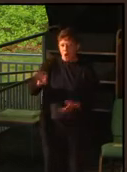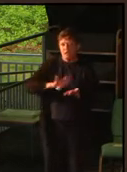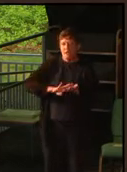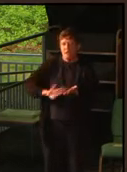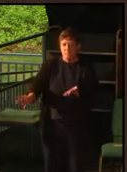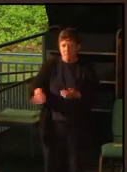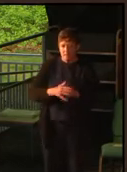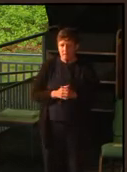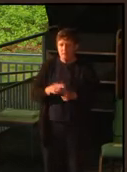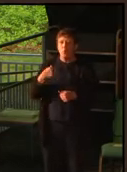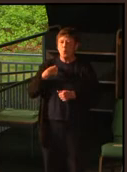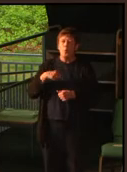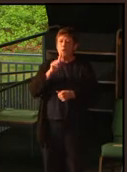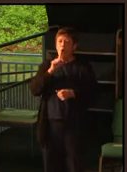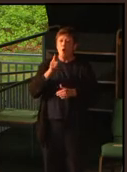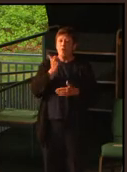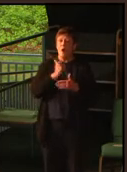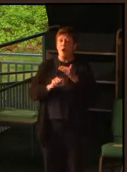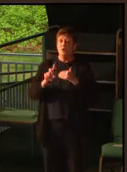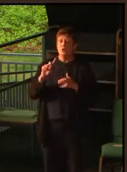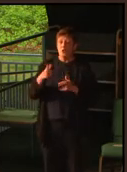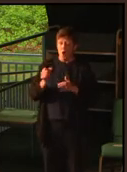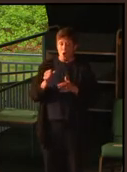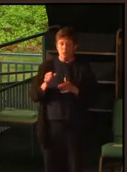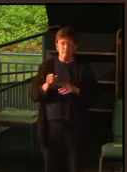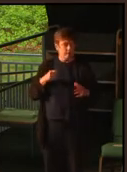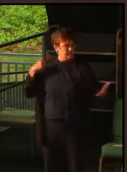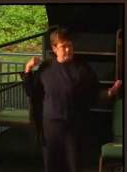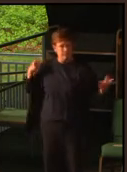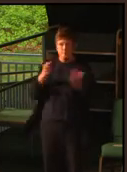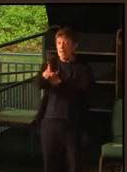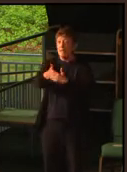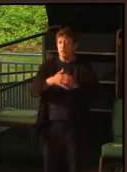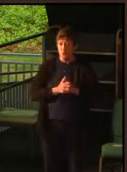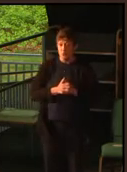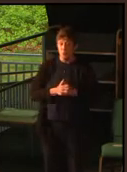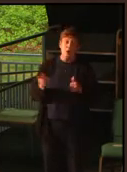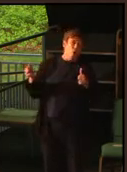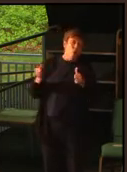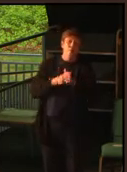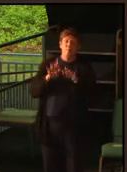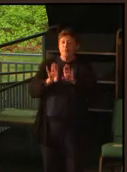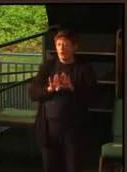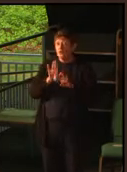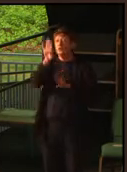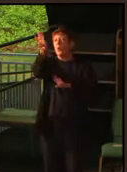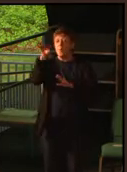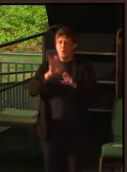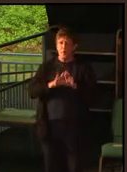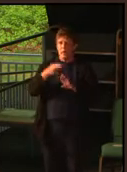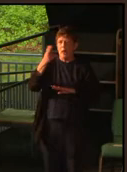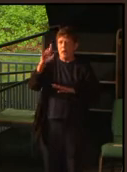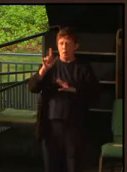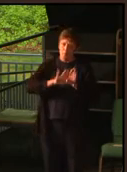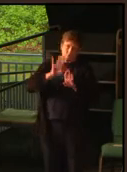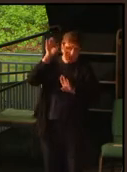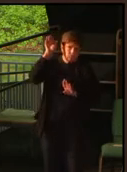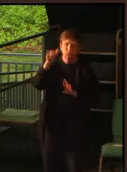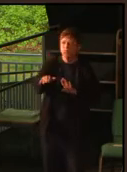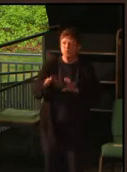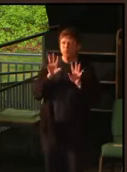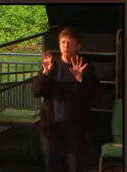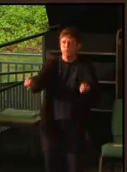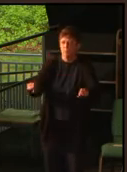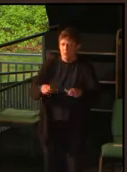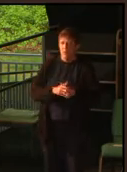the underdogs that smashed the center, the first over the hill, essential, unskilled,